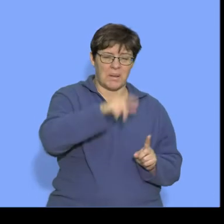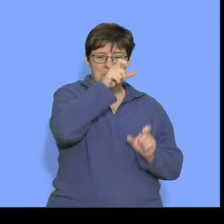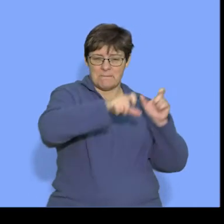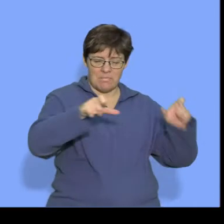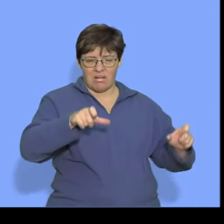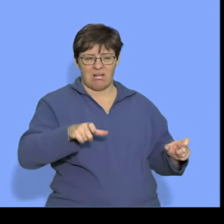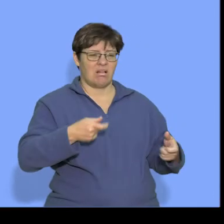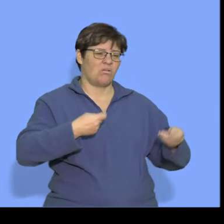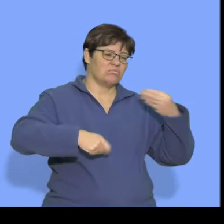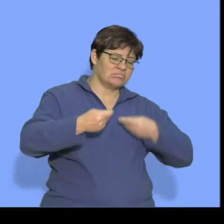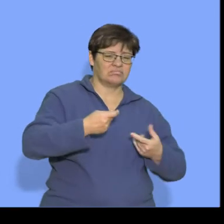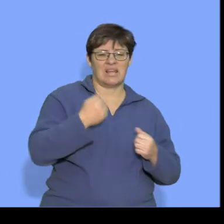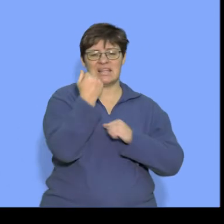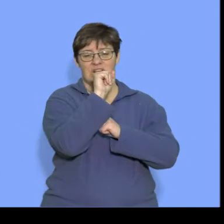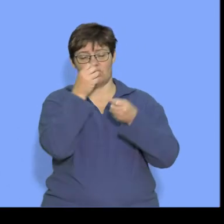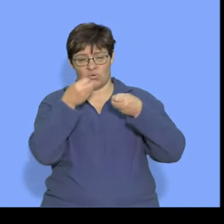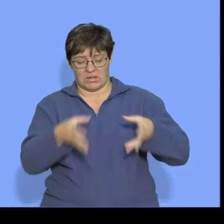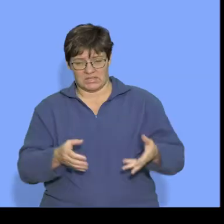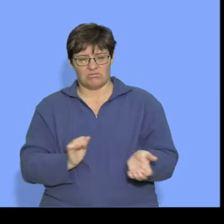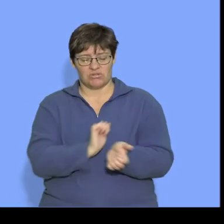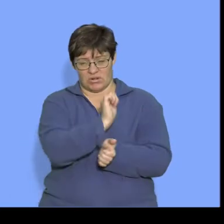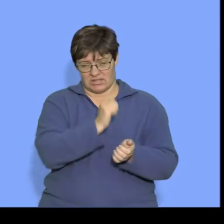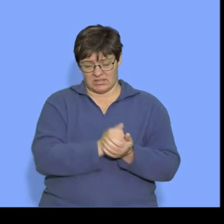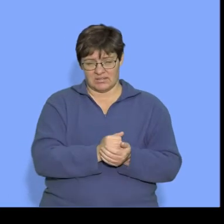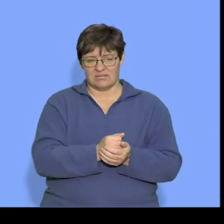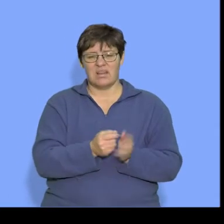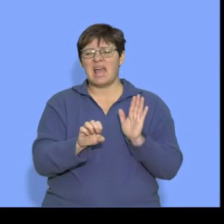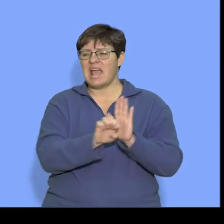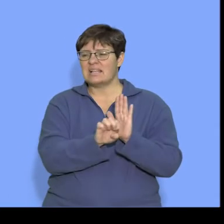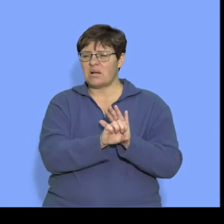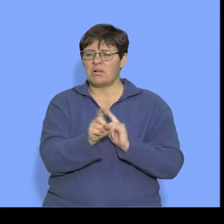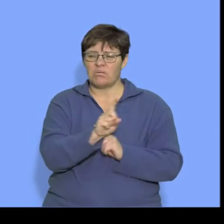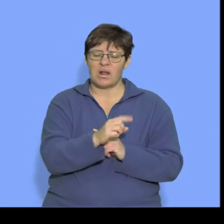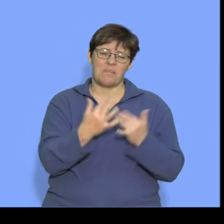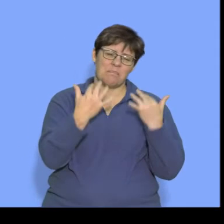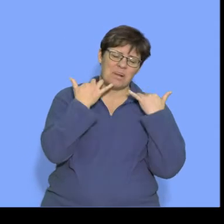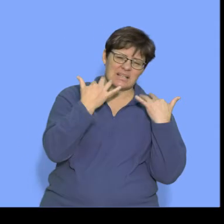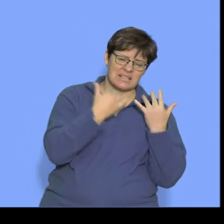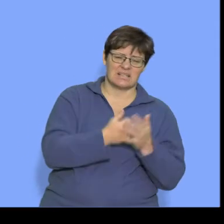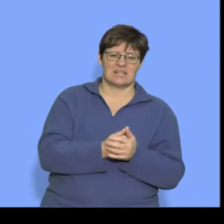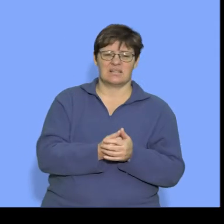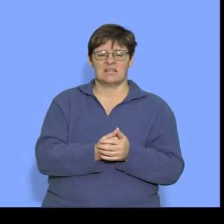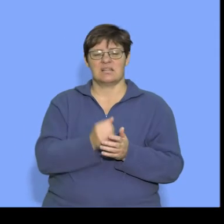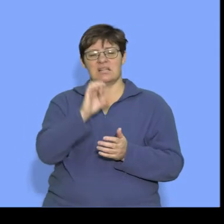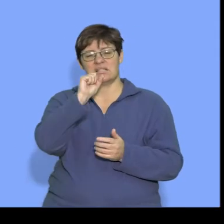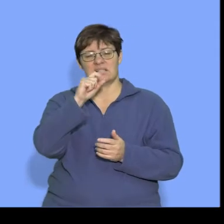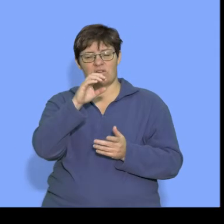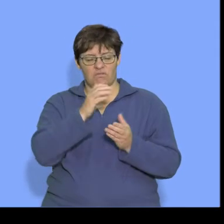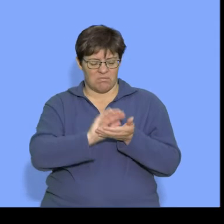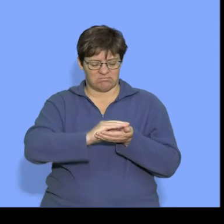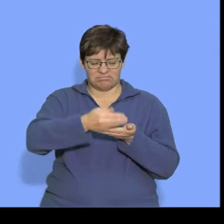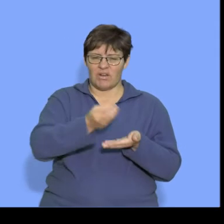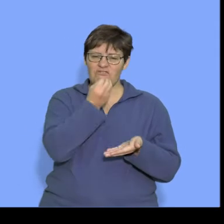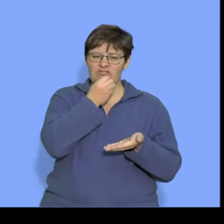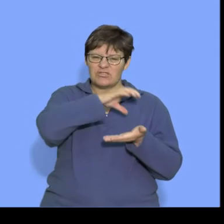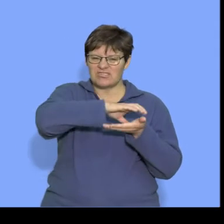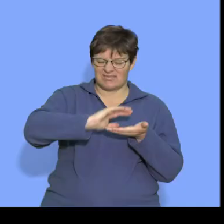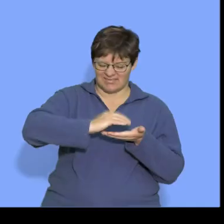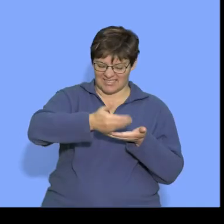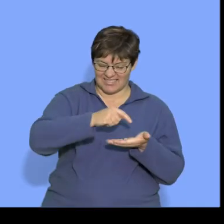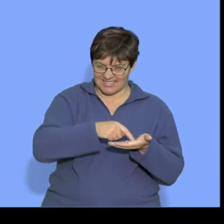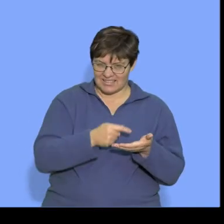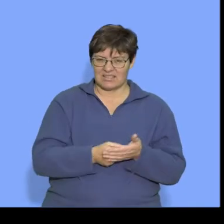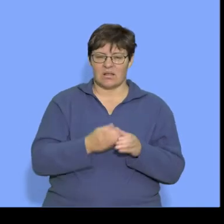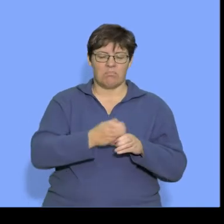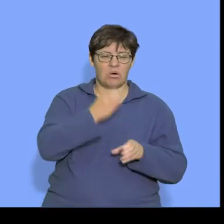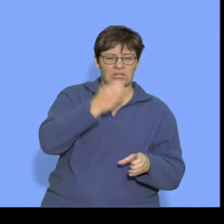commercial, and industrial waste. Examples of these solid waste include plastic, styrofoam, which is your polystyrene containers, your bottles,